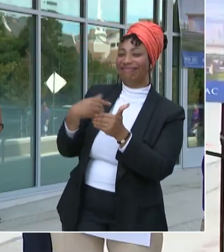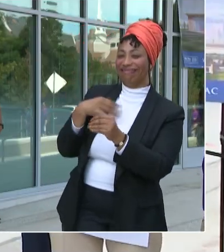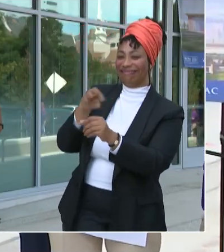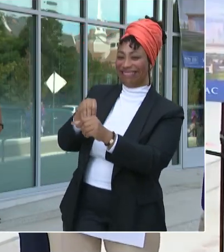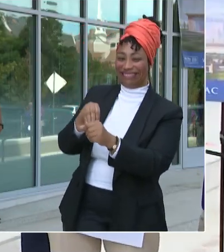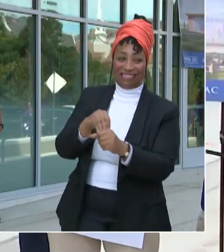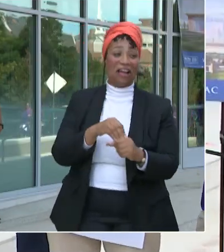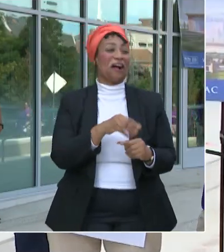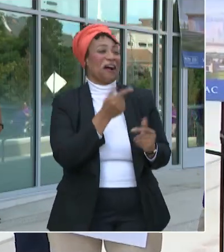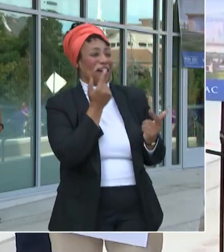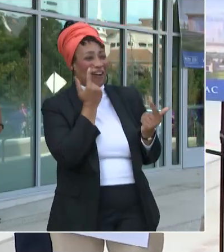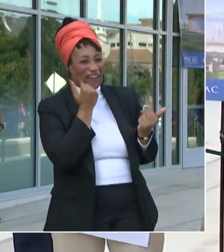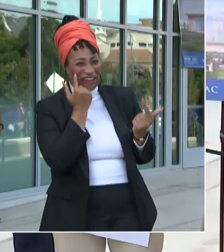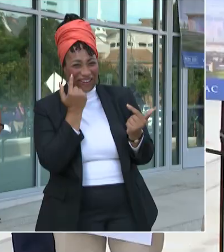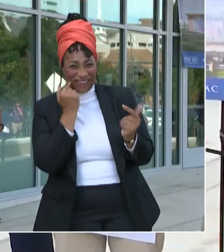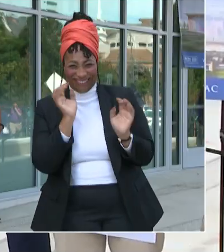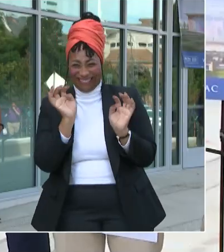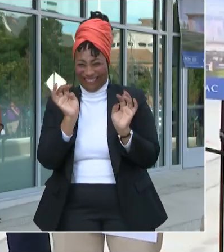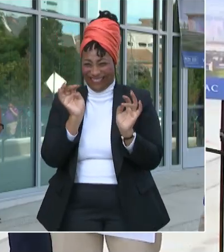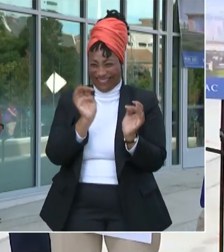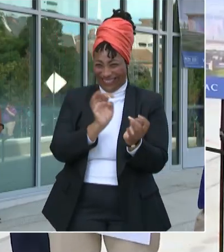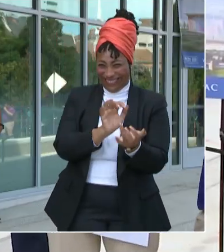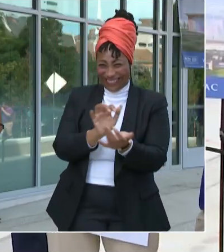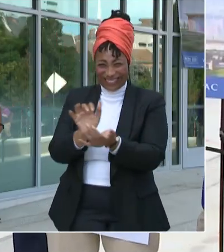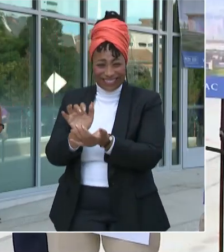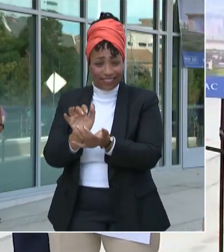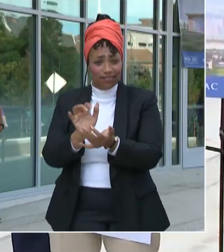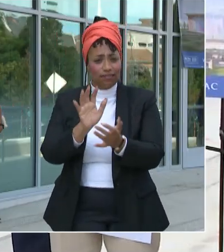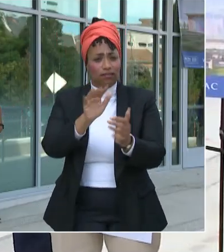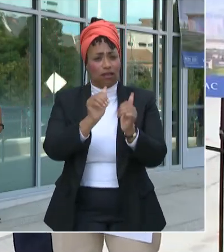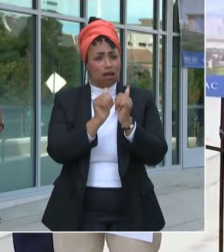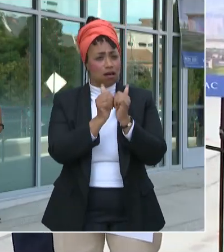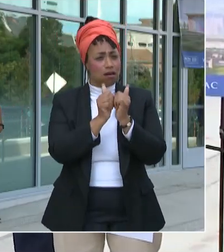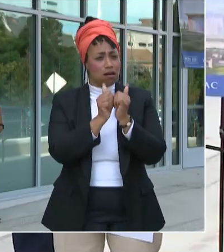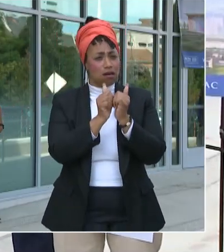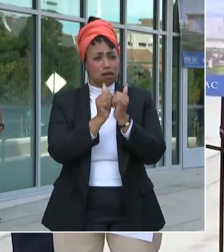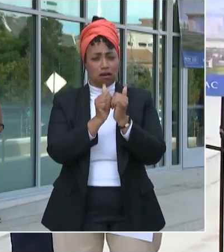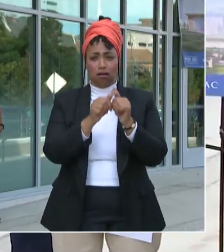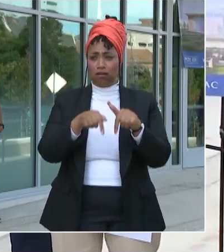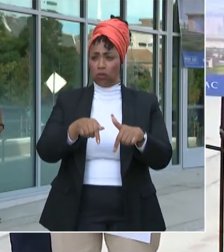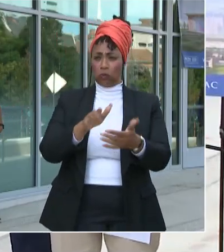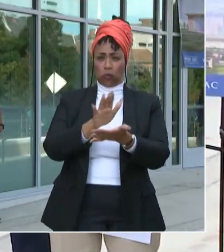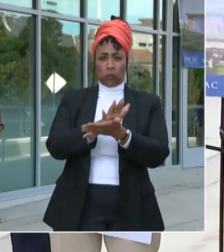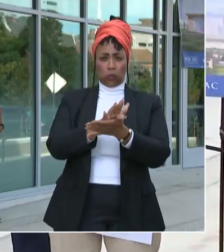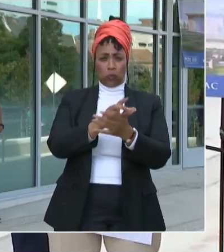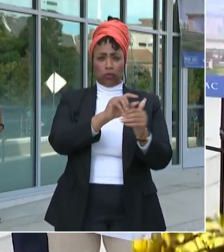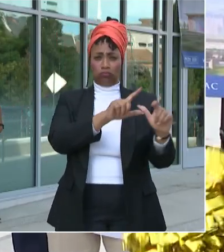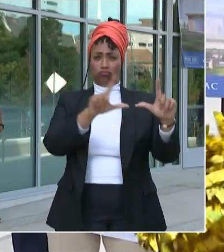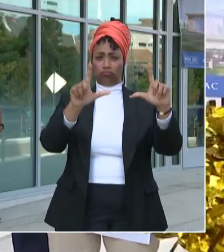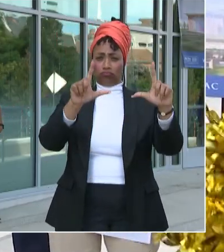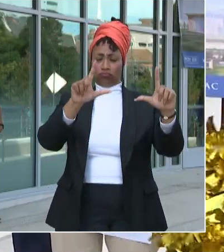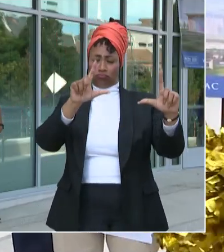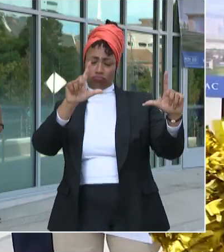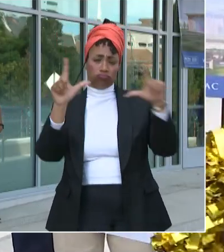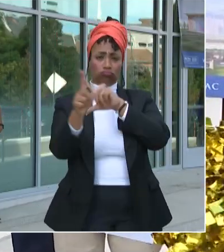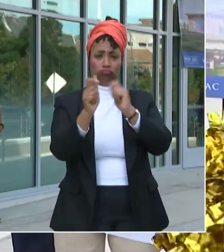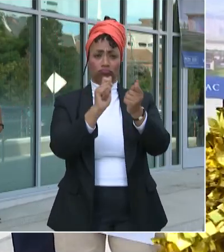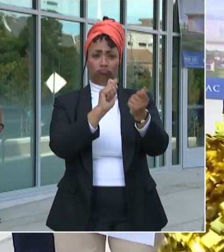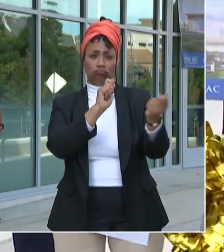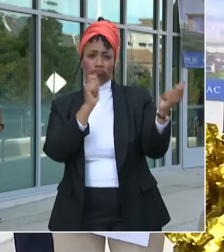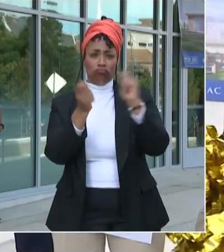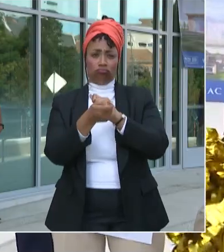could transform this school, not just the building, but the investments in teachers and programs so